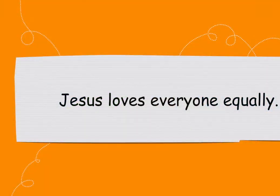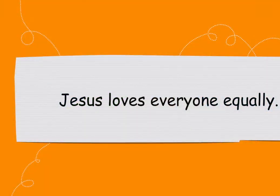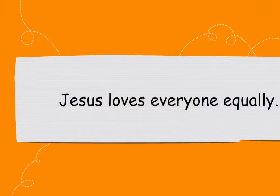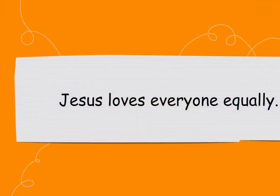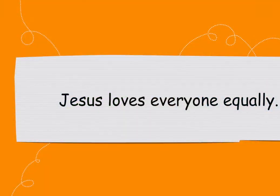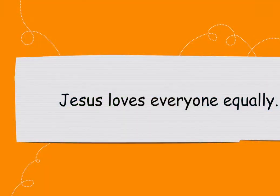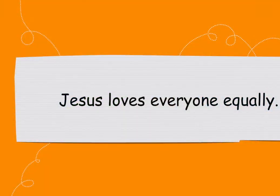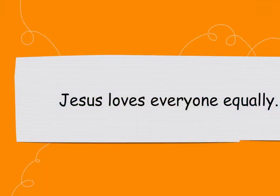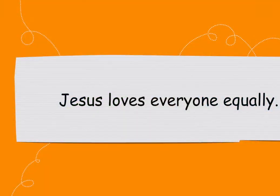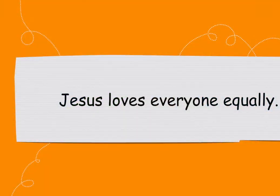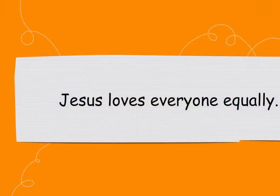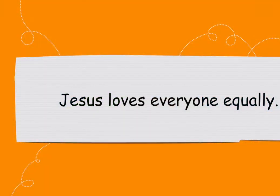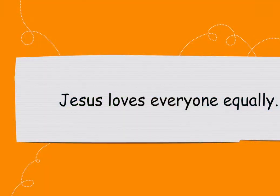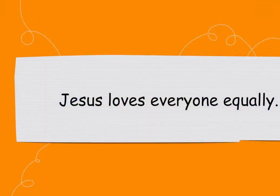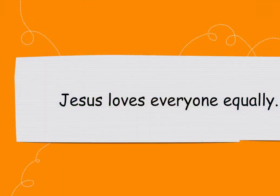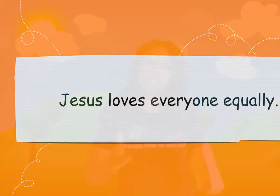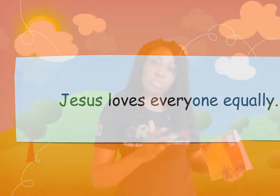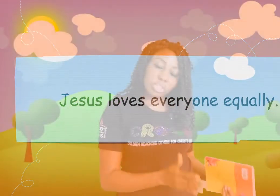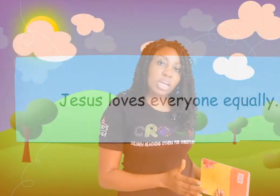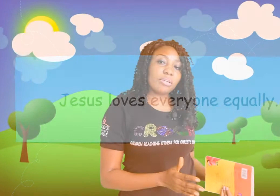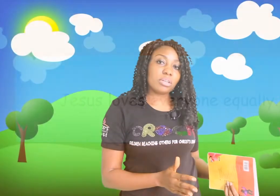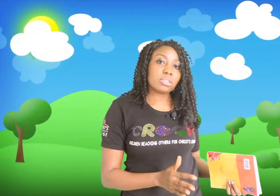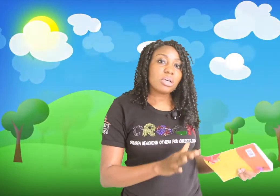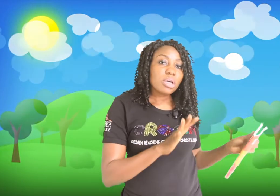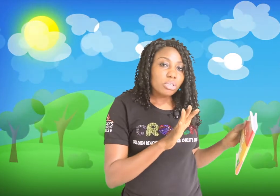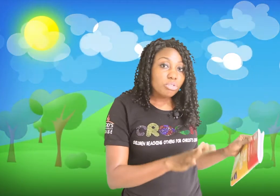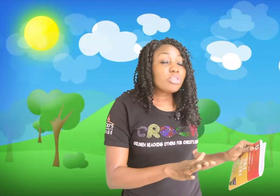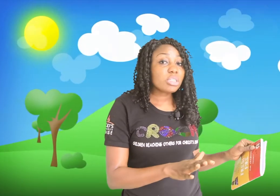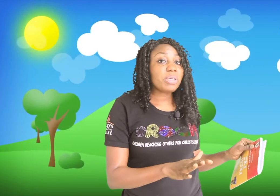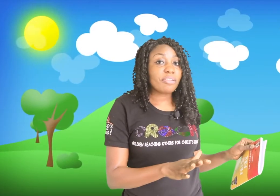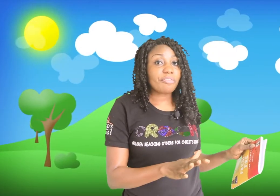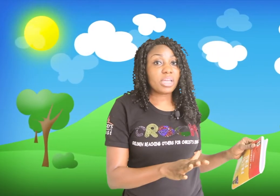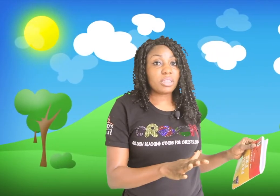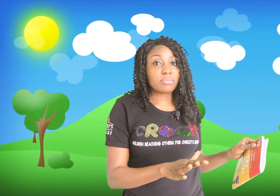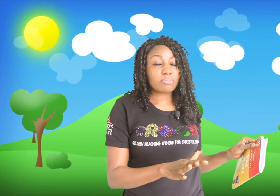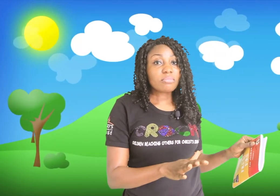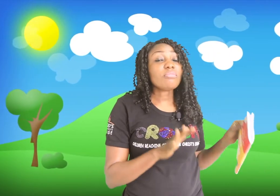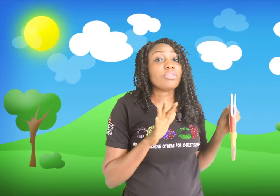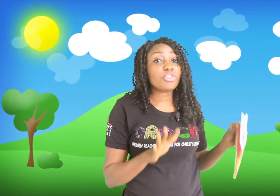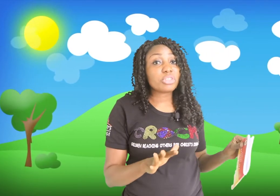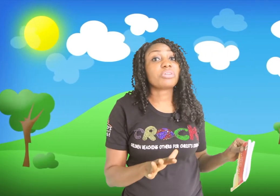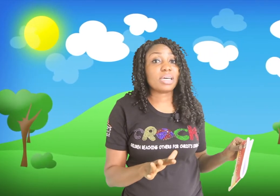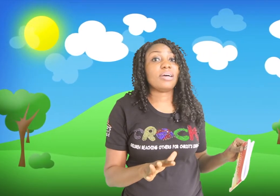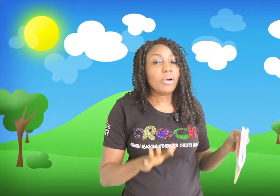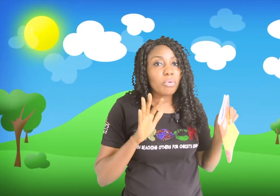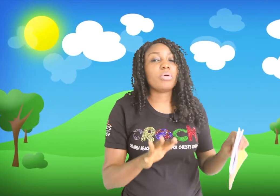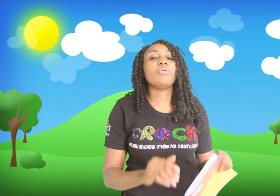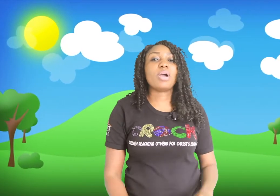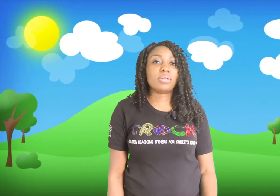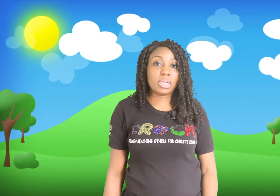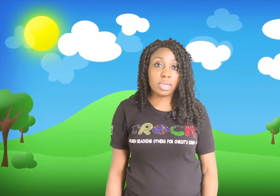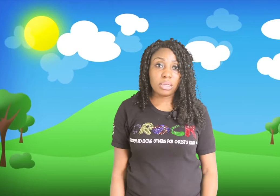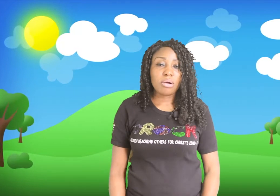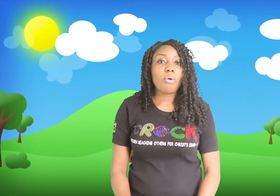attend to the woman so she'll be fine. And then he told Jairus, "Do not be afraid, your daughter will